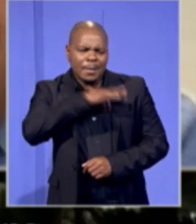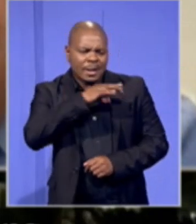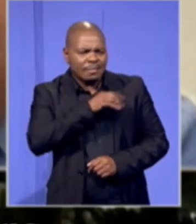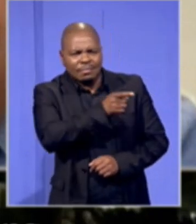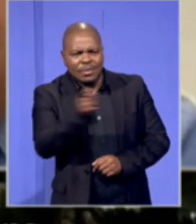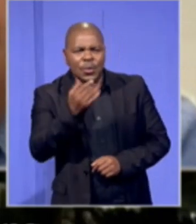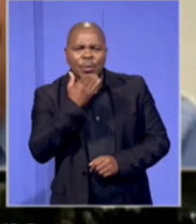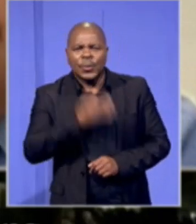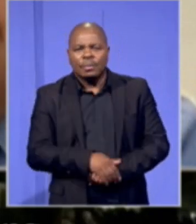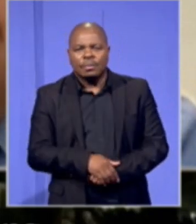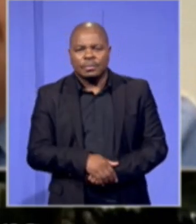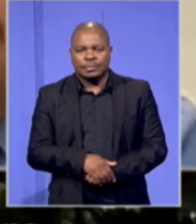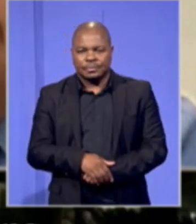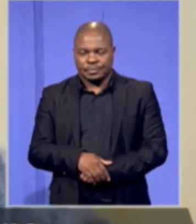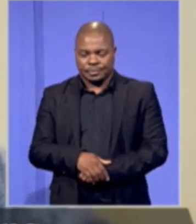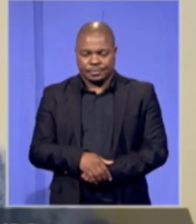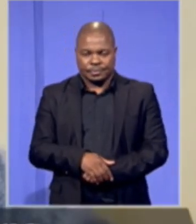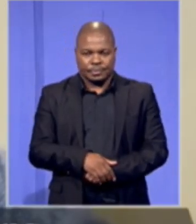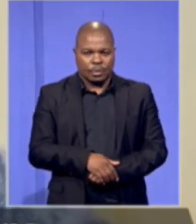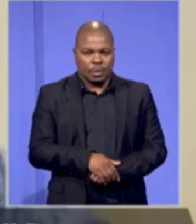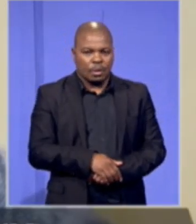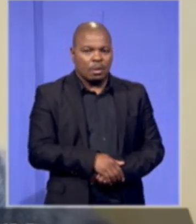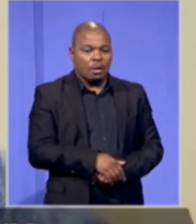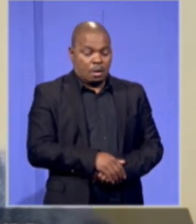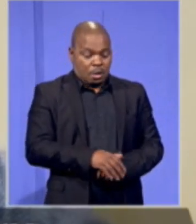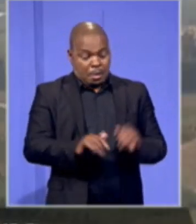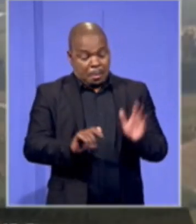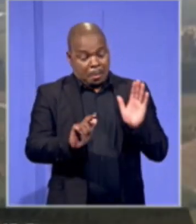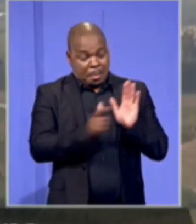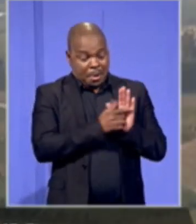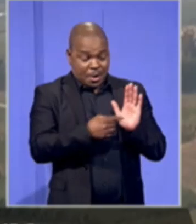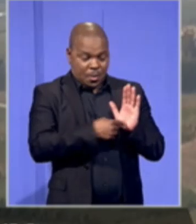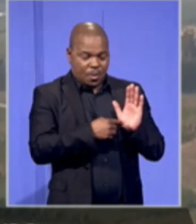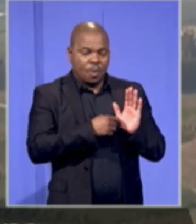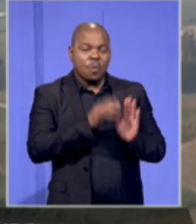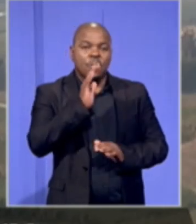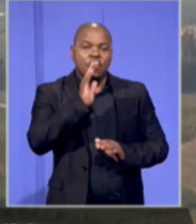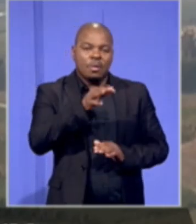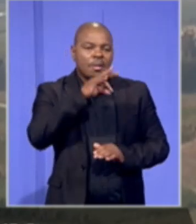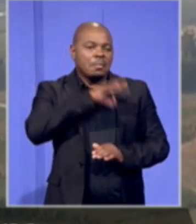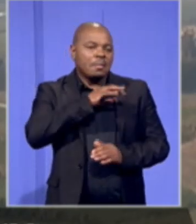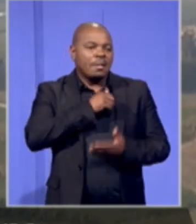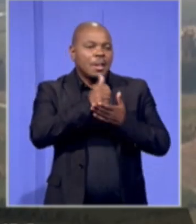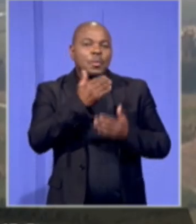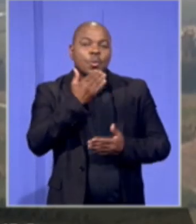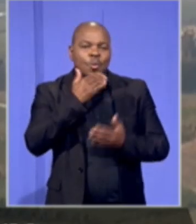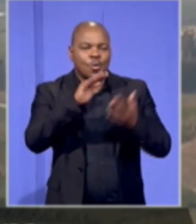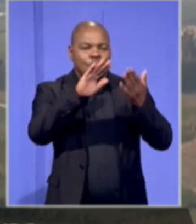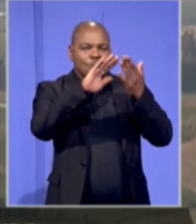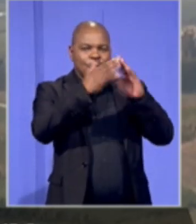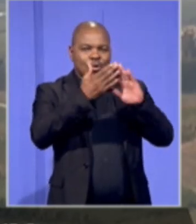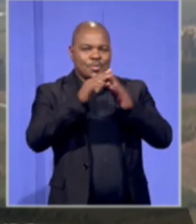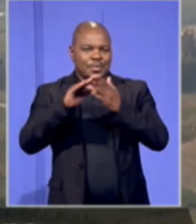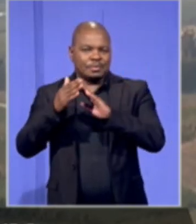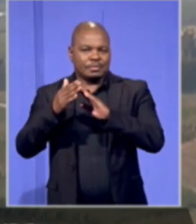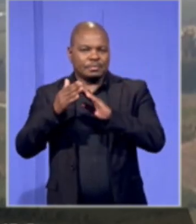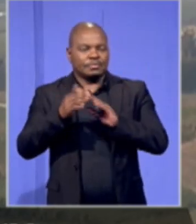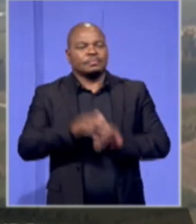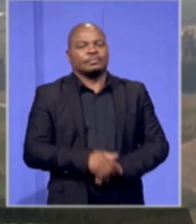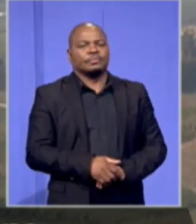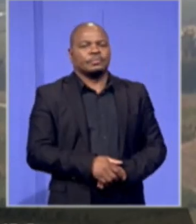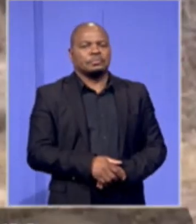Molao ona o shebile hore o tswele molemo setjhaba.